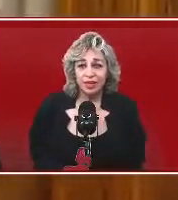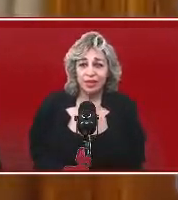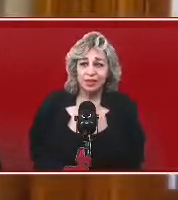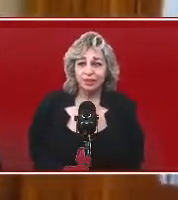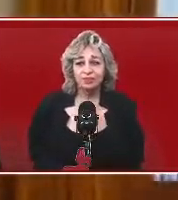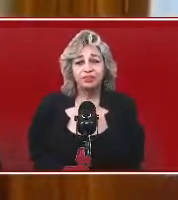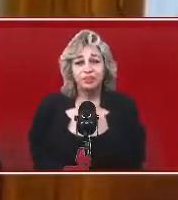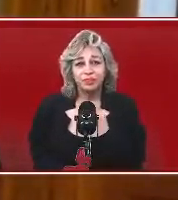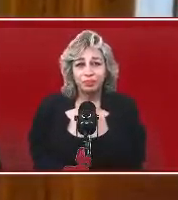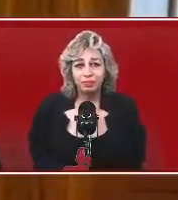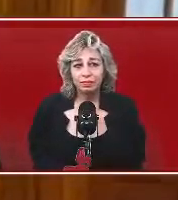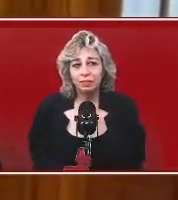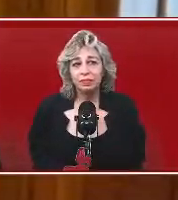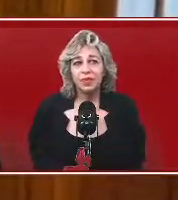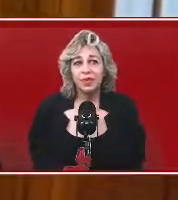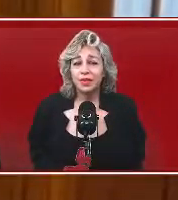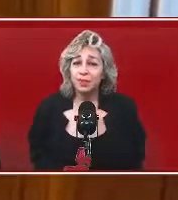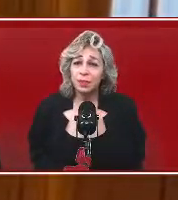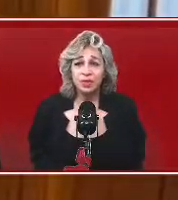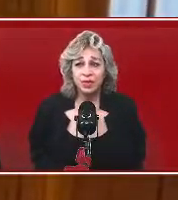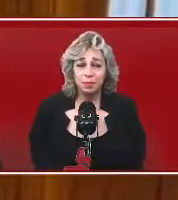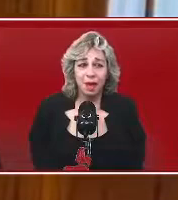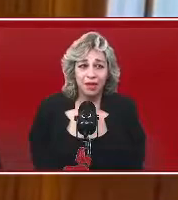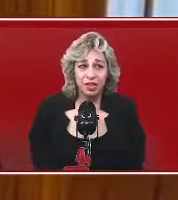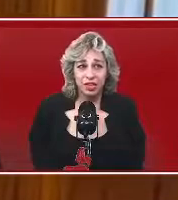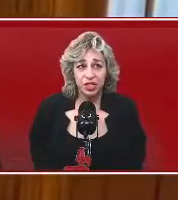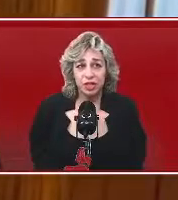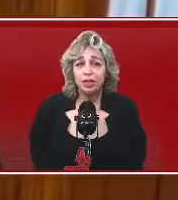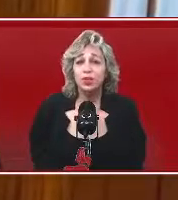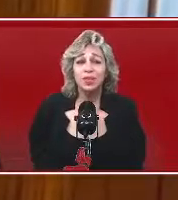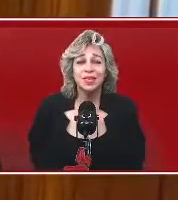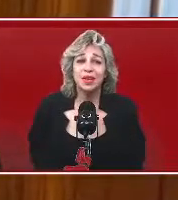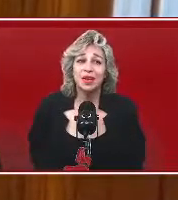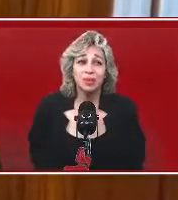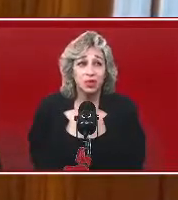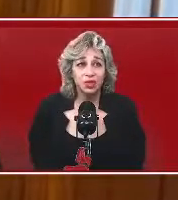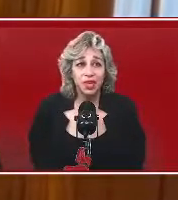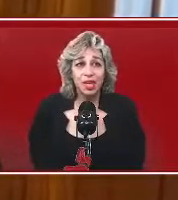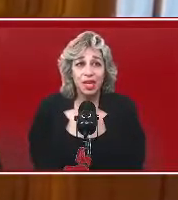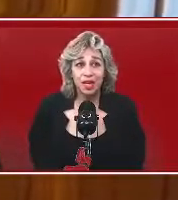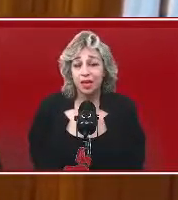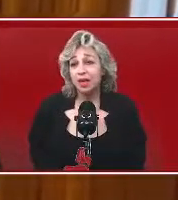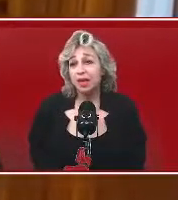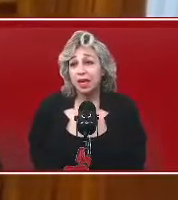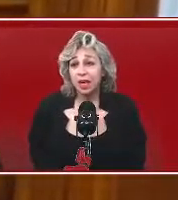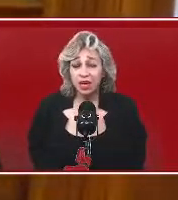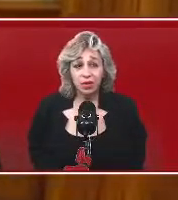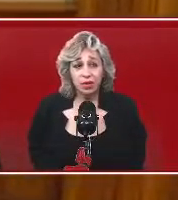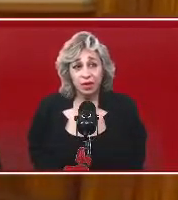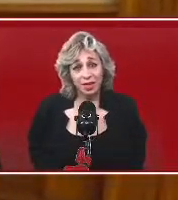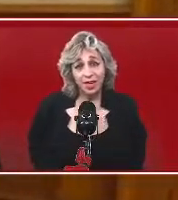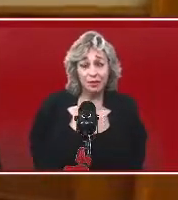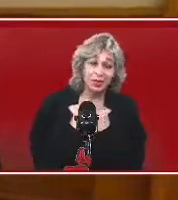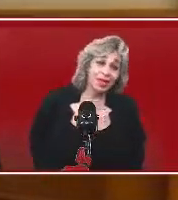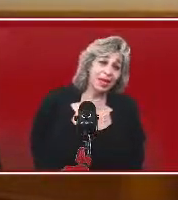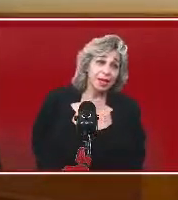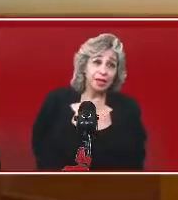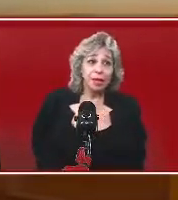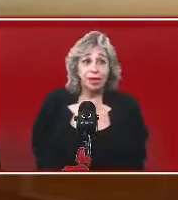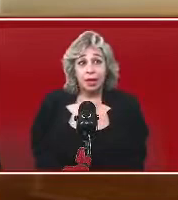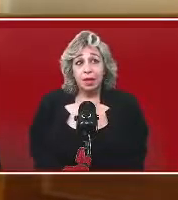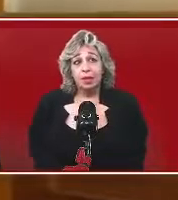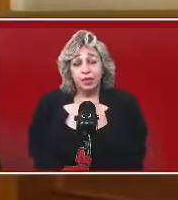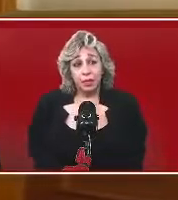60%. Los más pobres. The most Los más impoverished, necesitados. the ones that are most Para needy. decirlo, In order, and los I'm saying